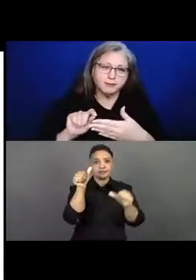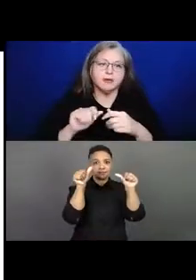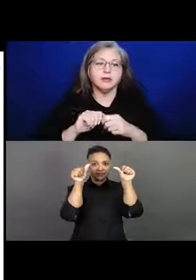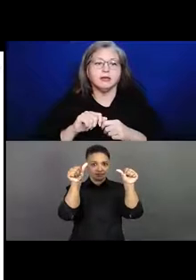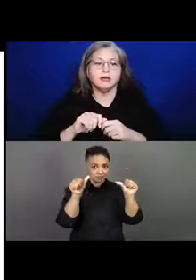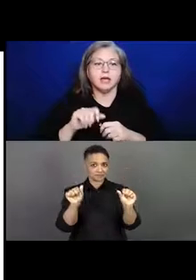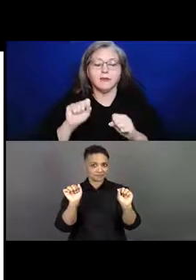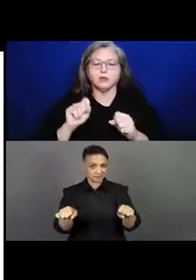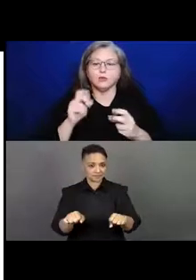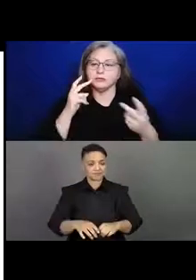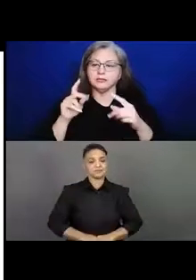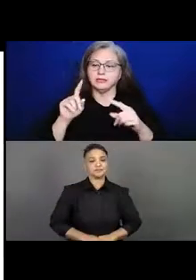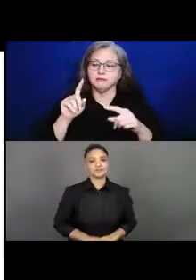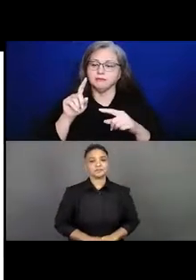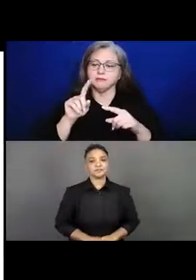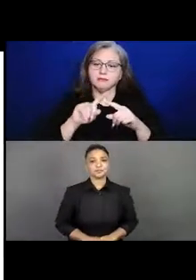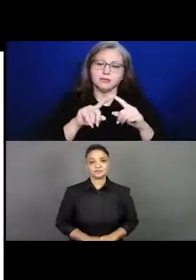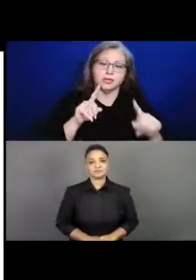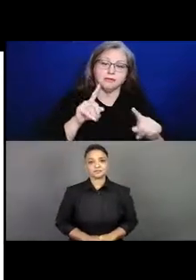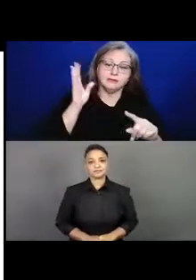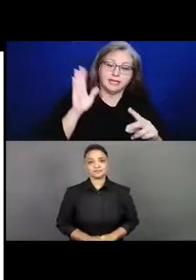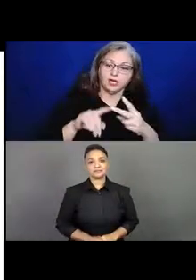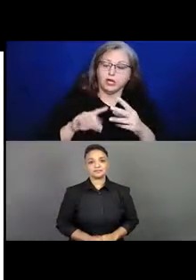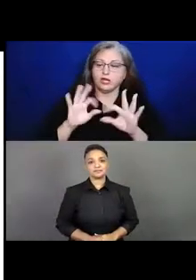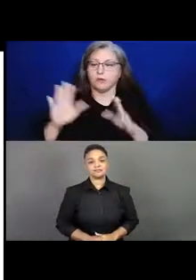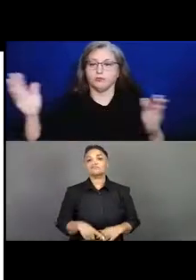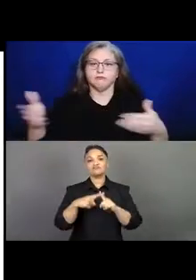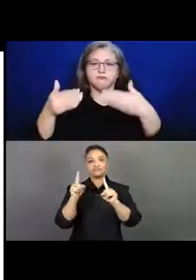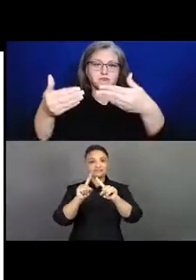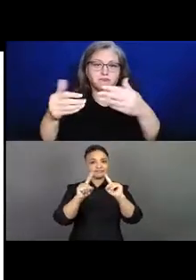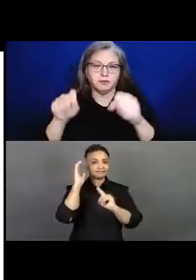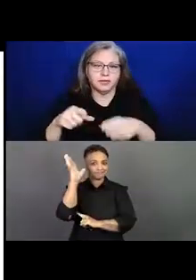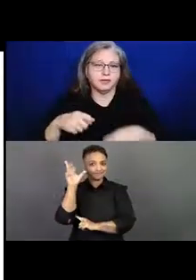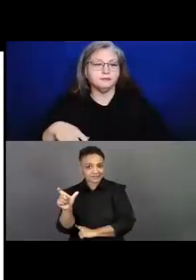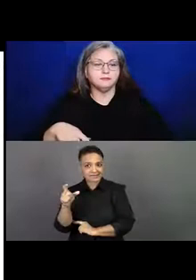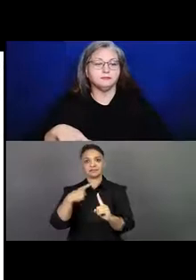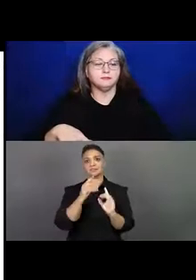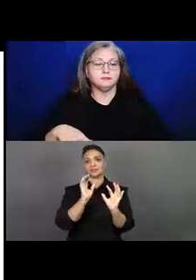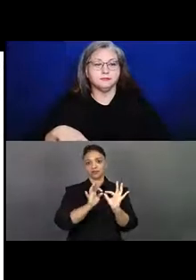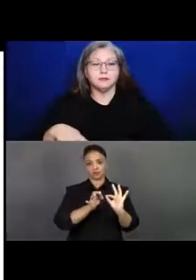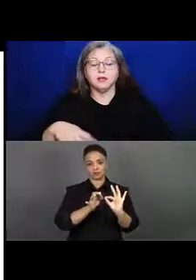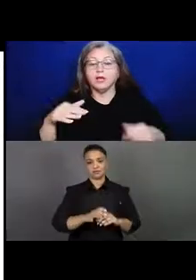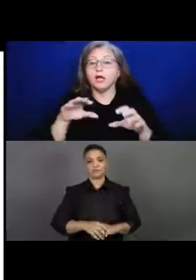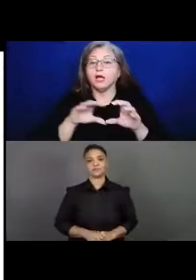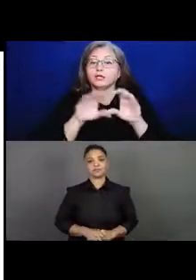multiple access of the speaker and the sign language interpreter. The Zoom feature,